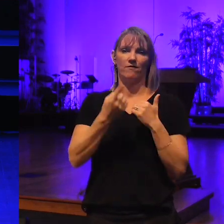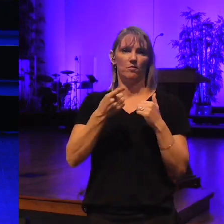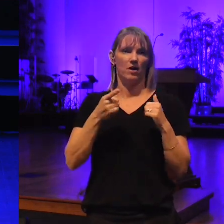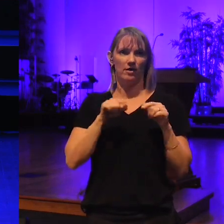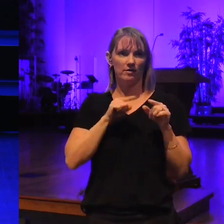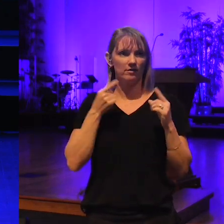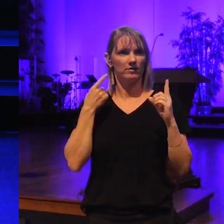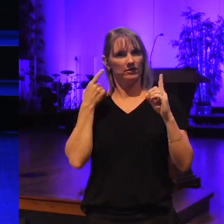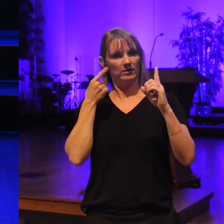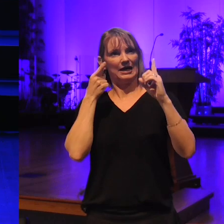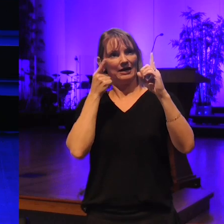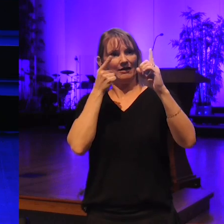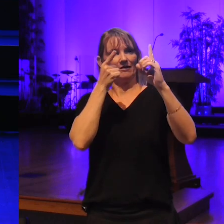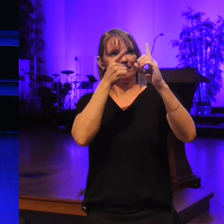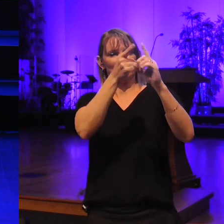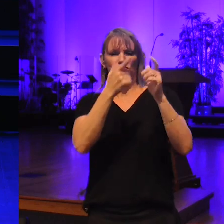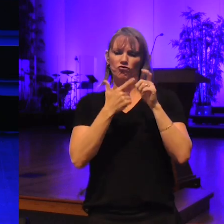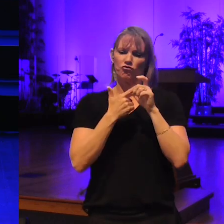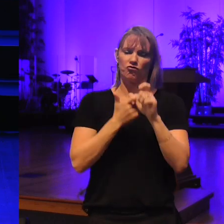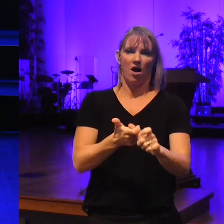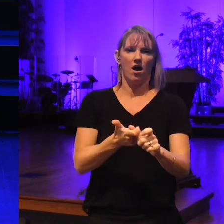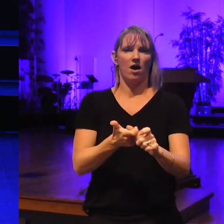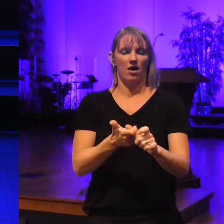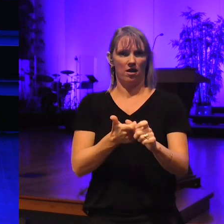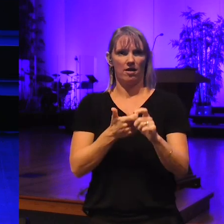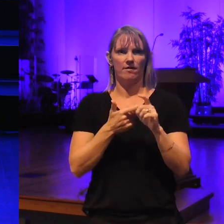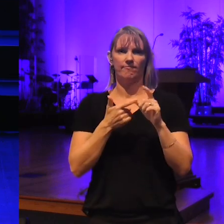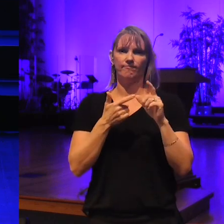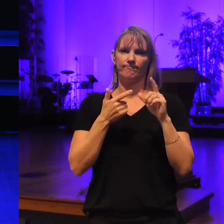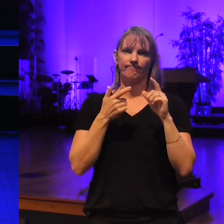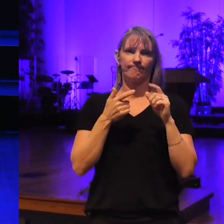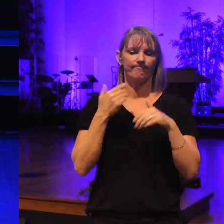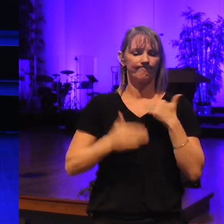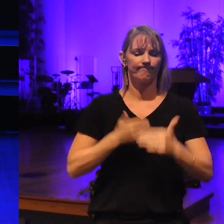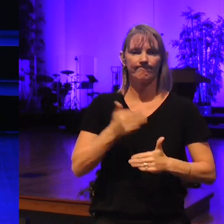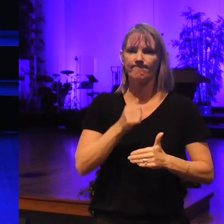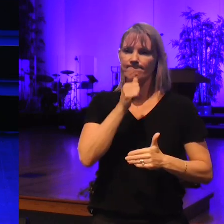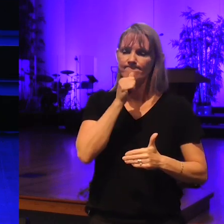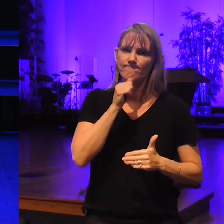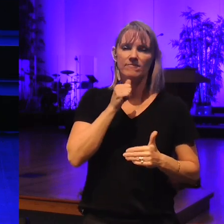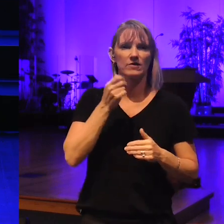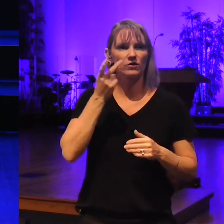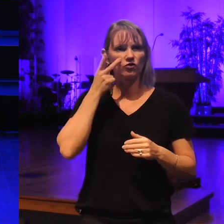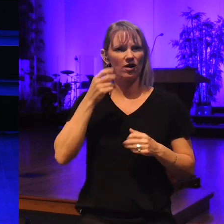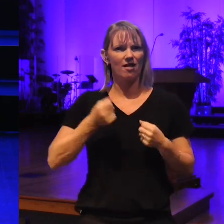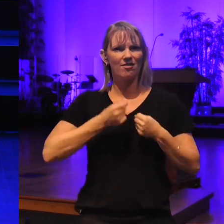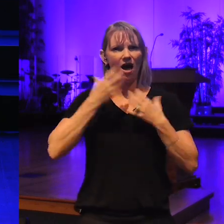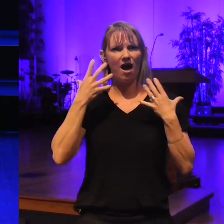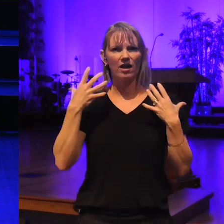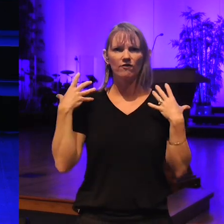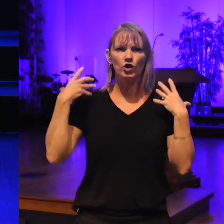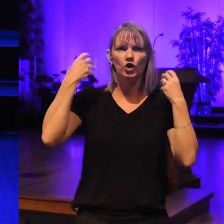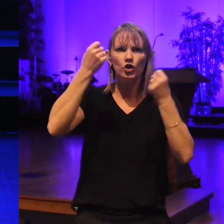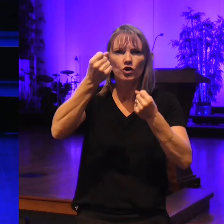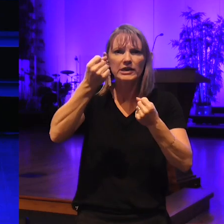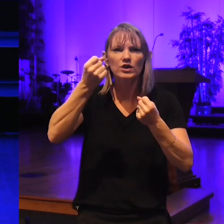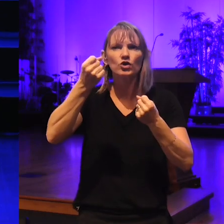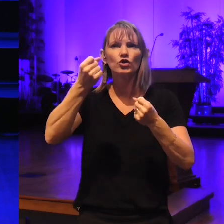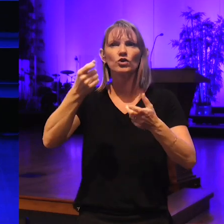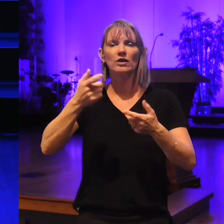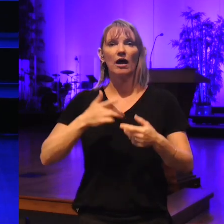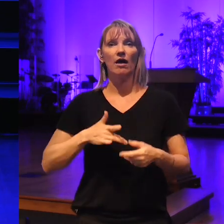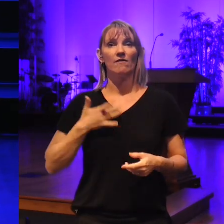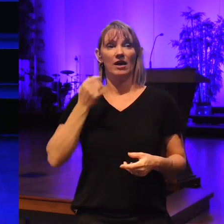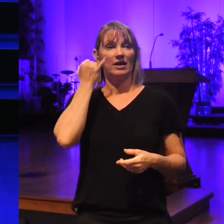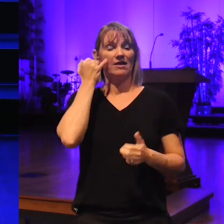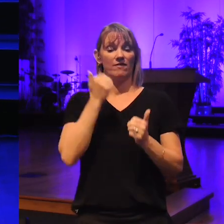to their goal, run with their game. And I saw a lot of courage. I felt